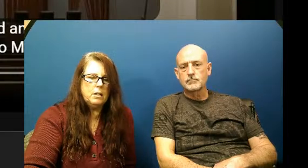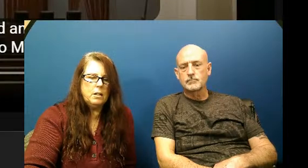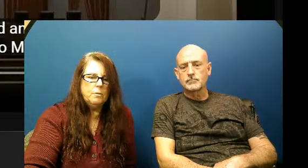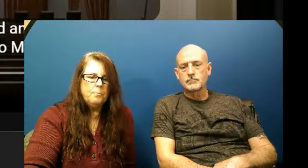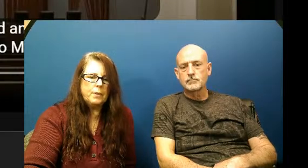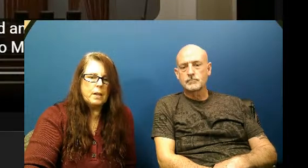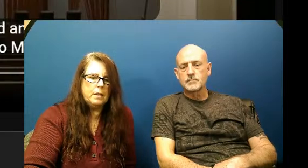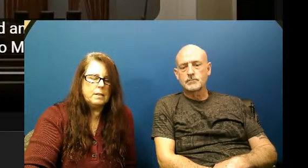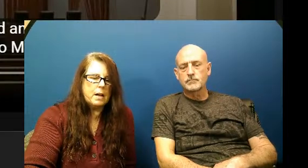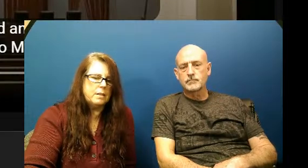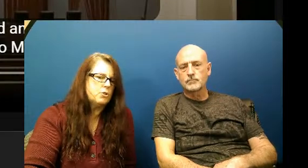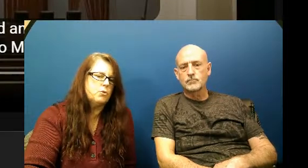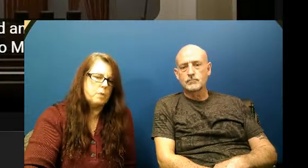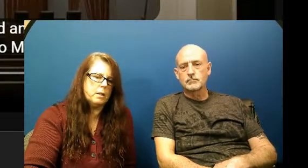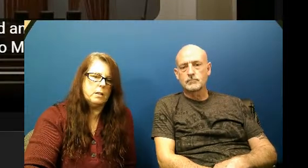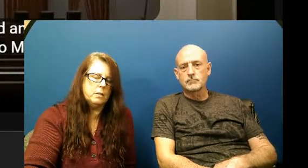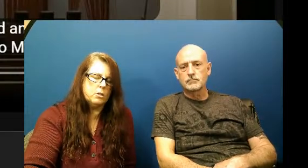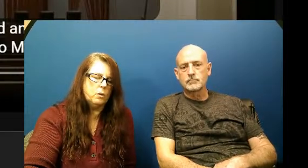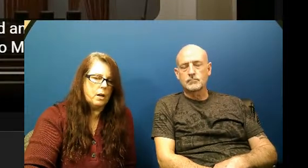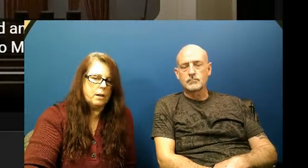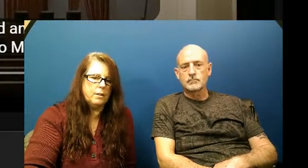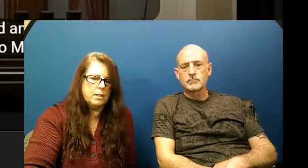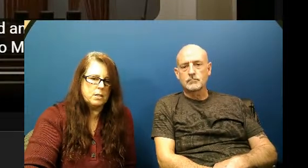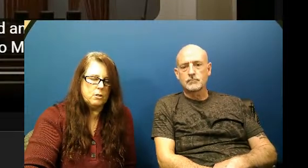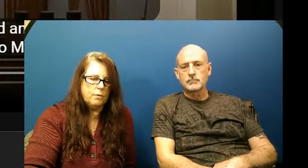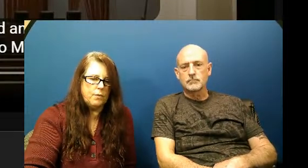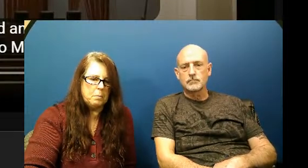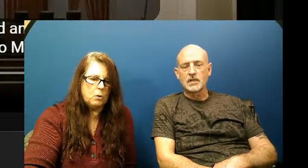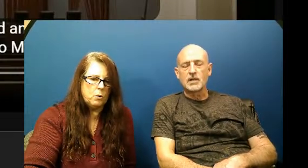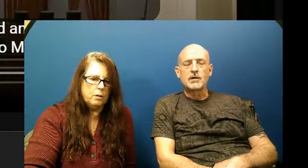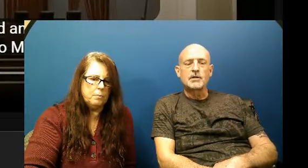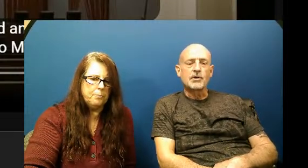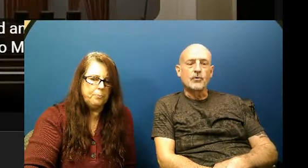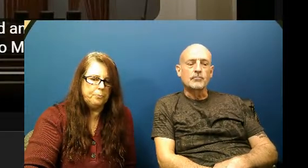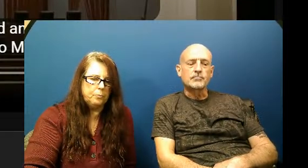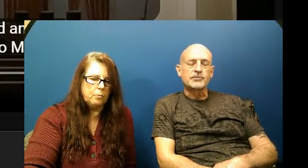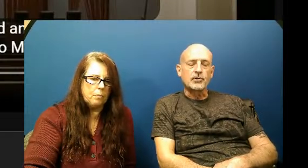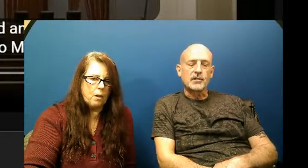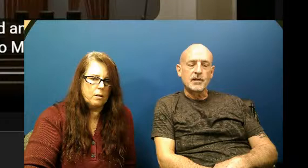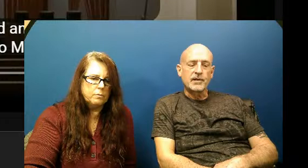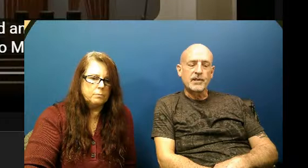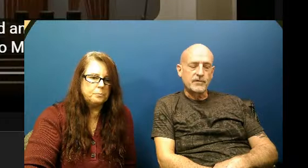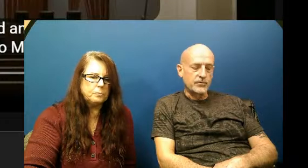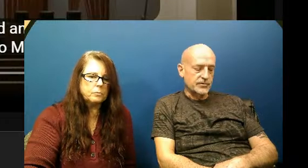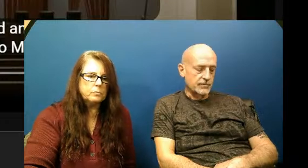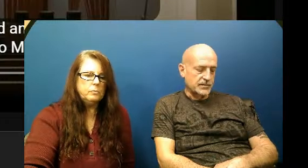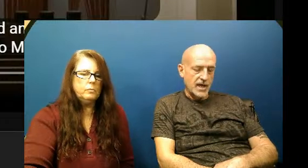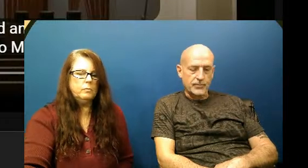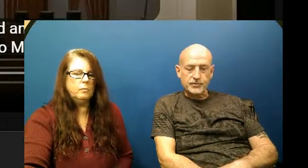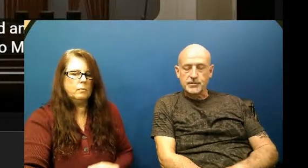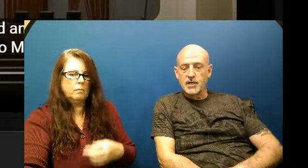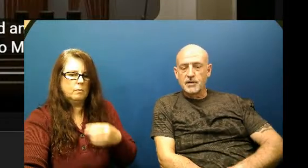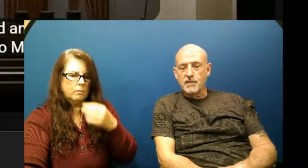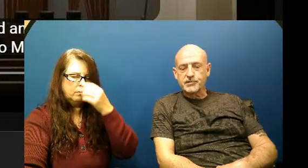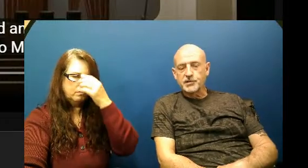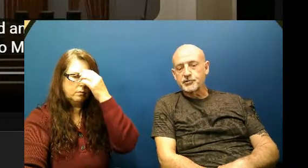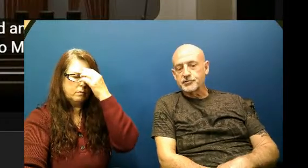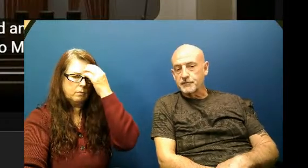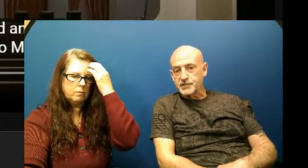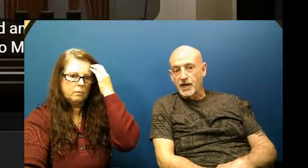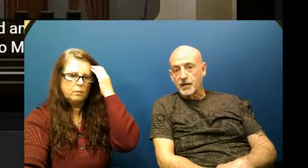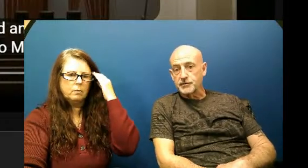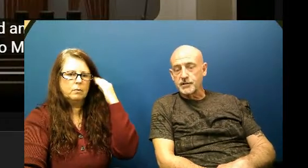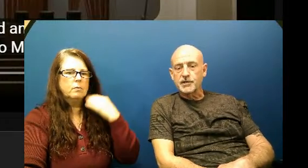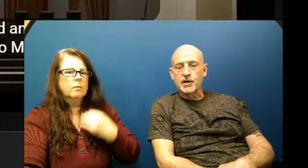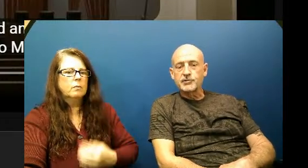discussing in here, and it ties directly to a lot of the things they do in family court. So let me give you some examples. Best interest